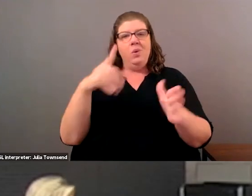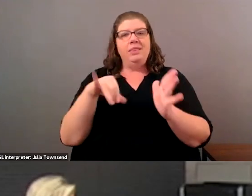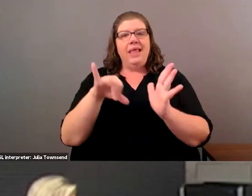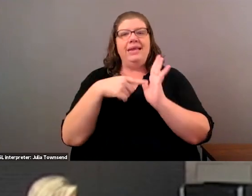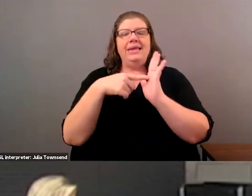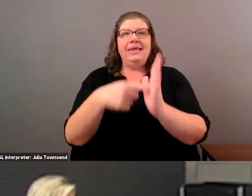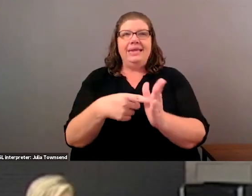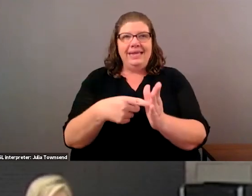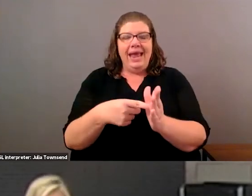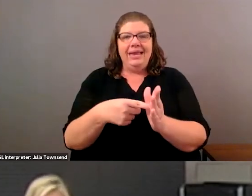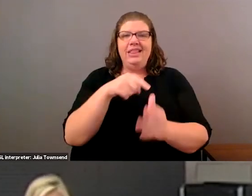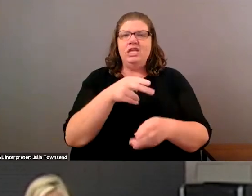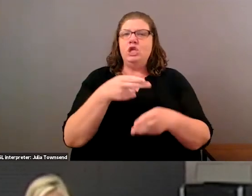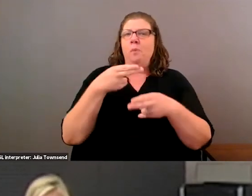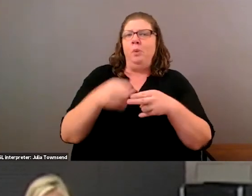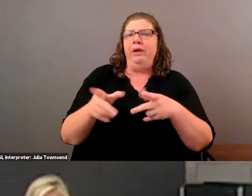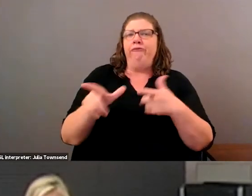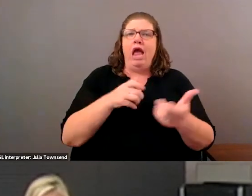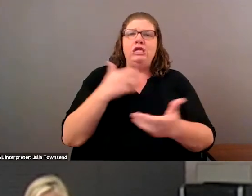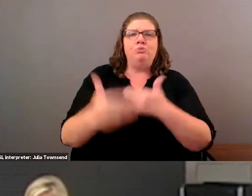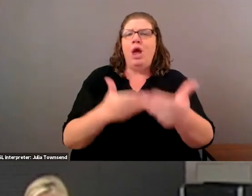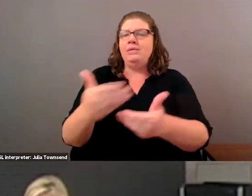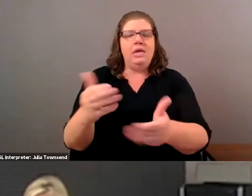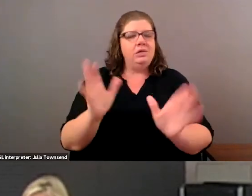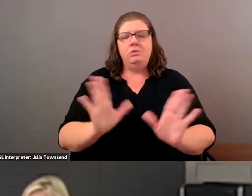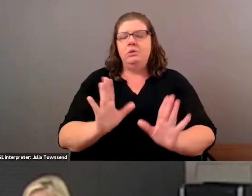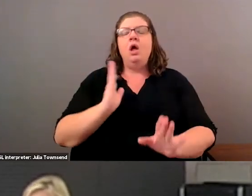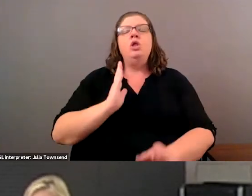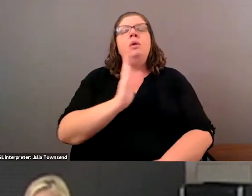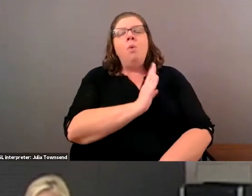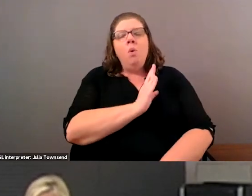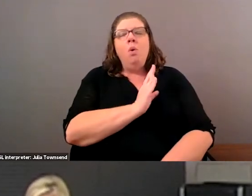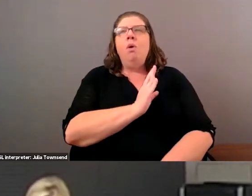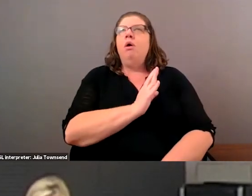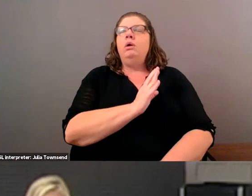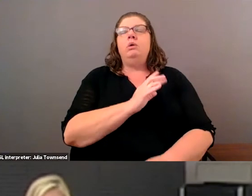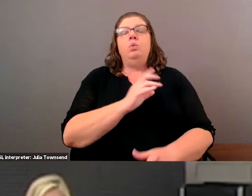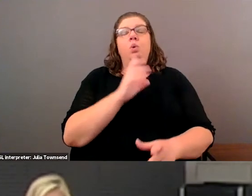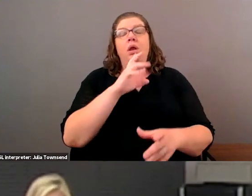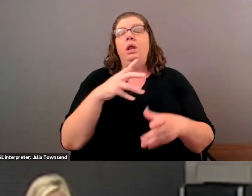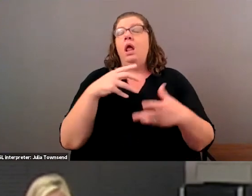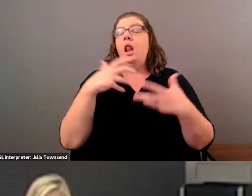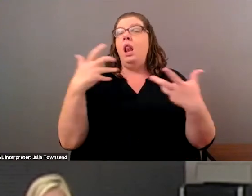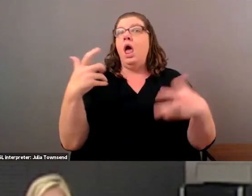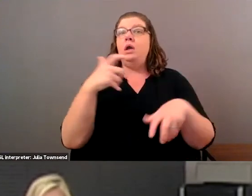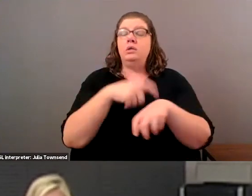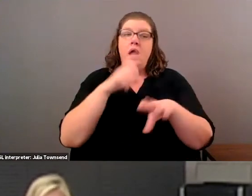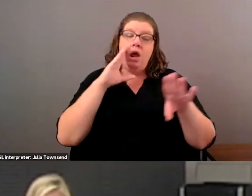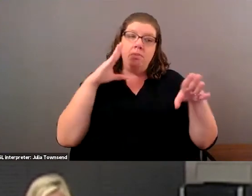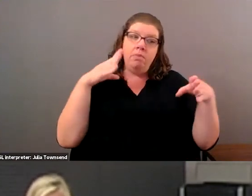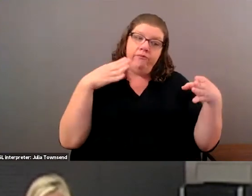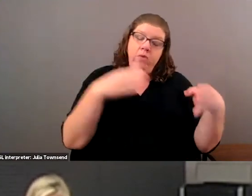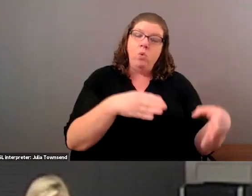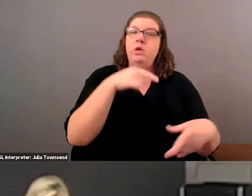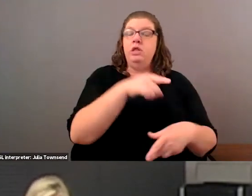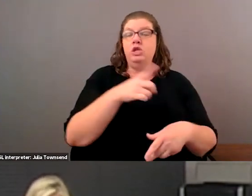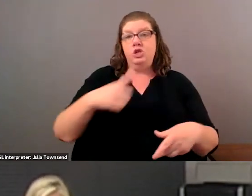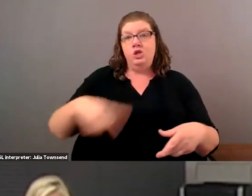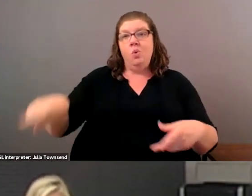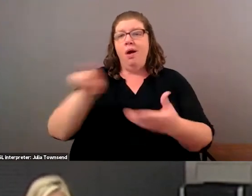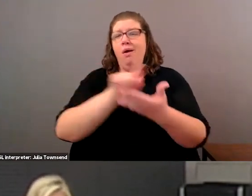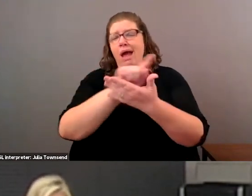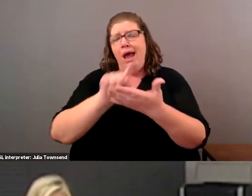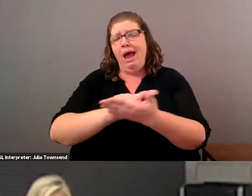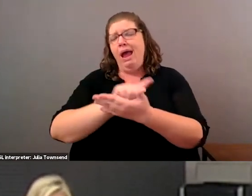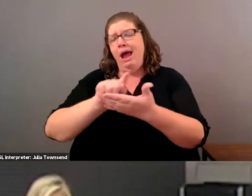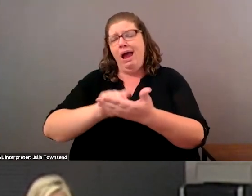a brief process. The board has spent a lot of time on this. You all have spent countless hours